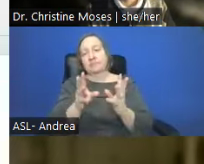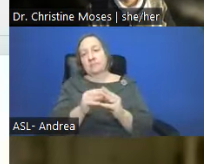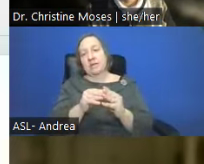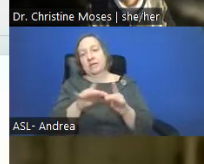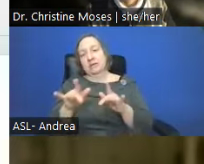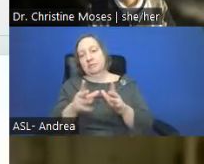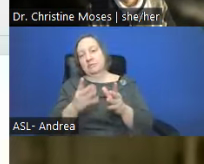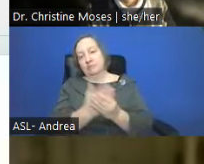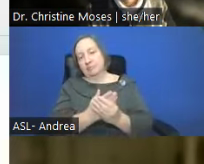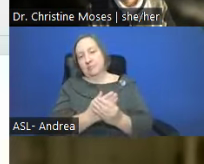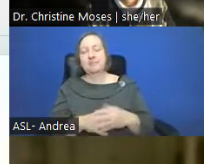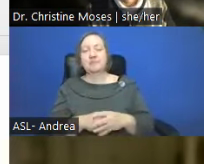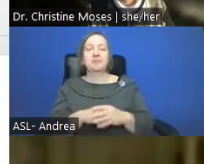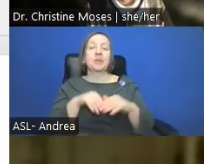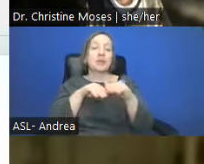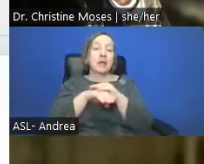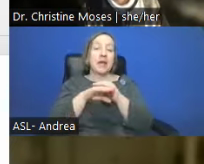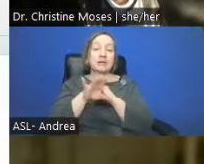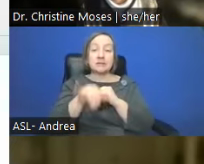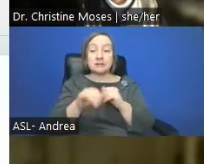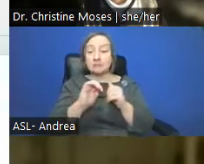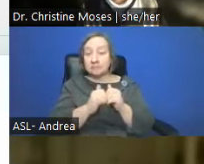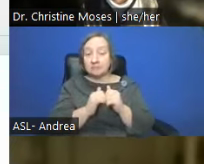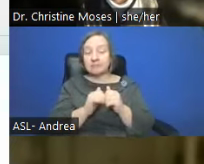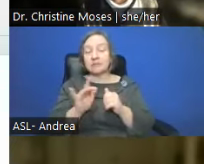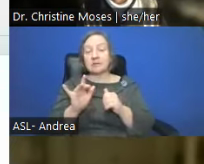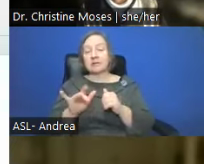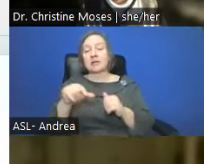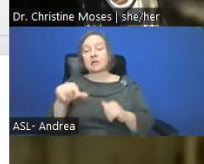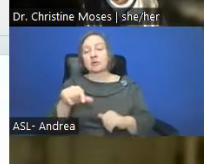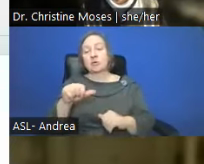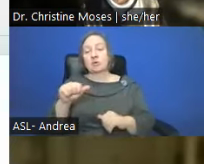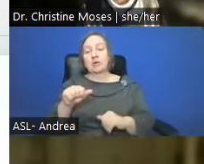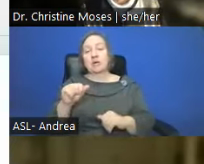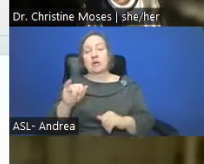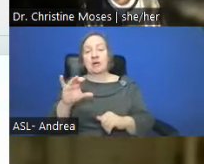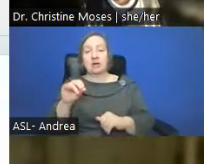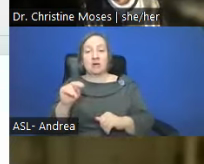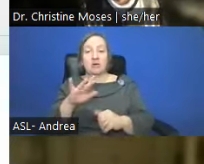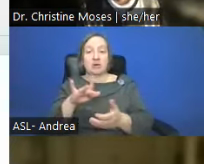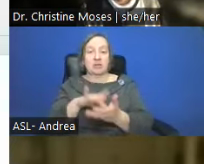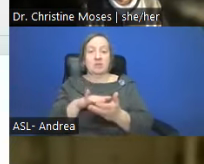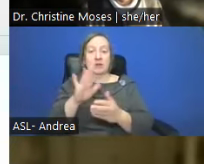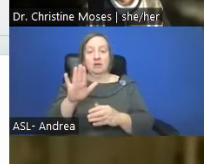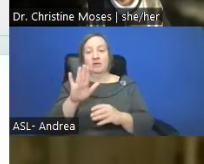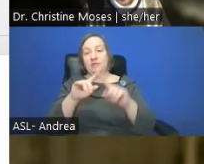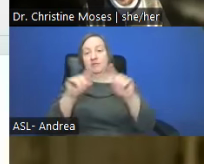record. To access this feature, just click on the Q&A icon in the middle of your screen.